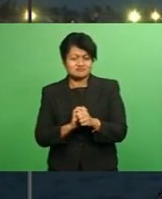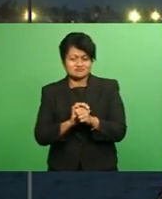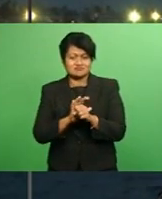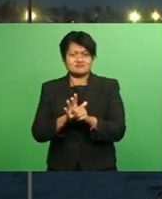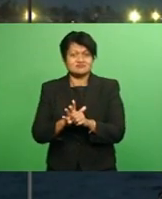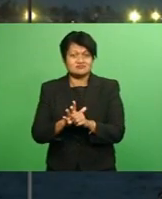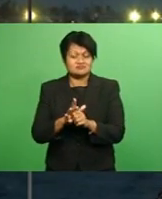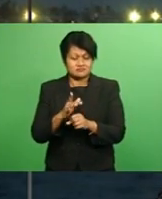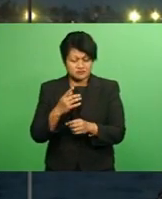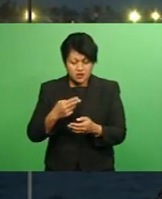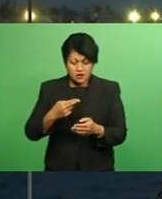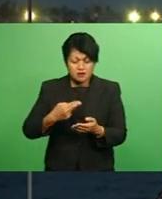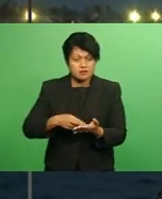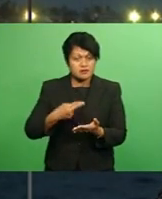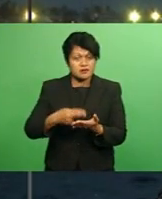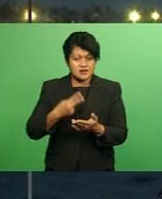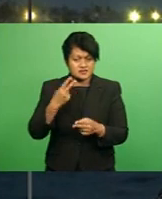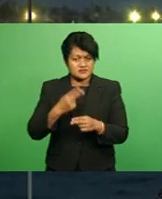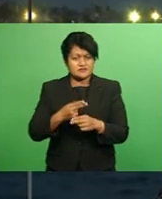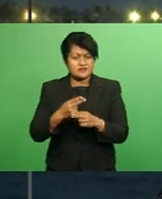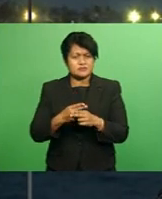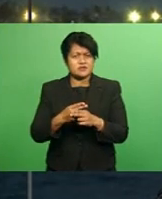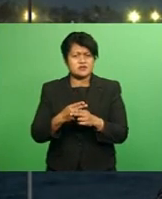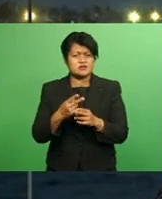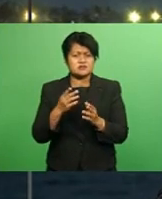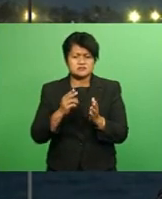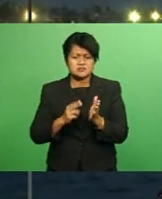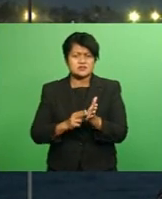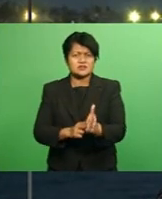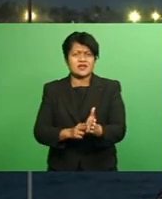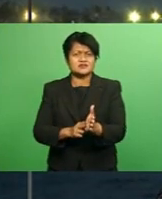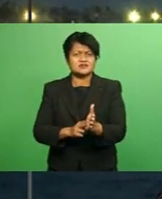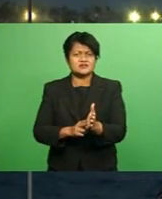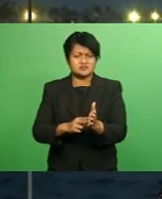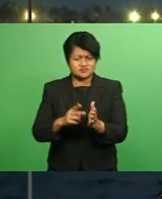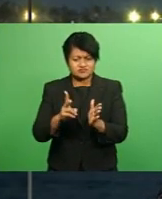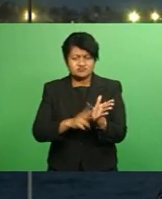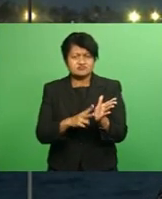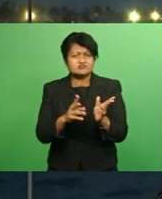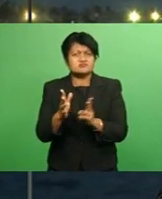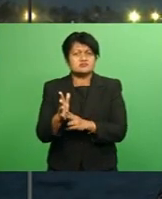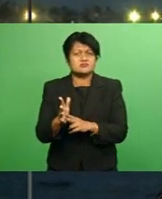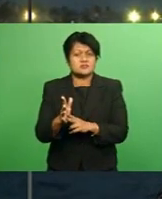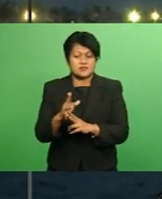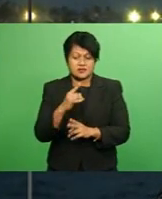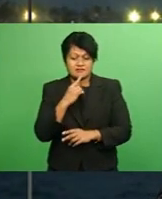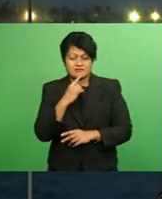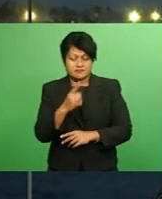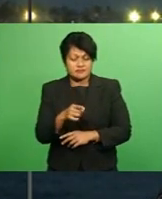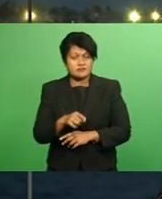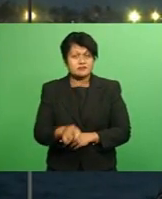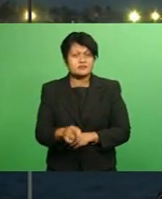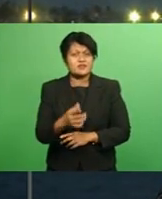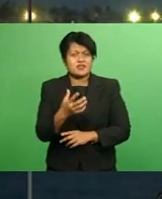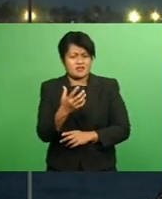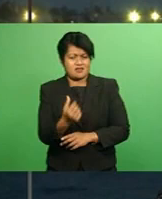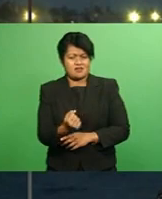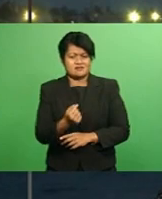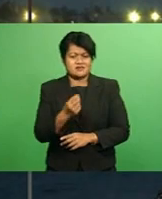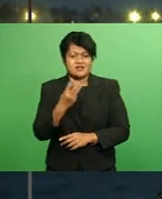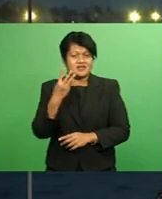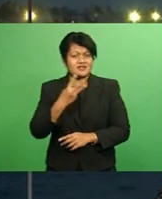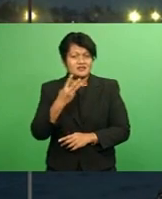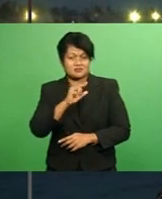communal rice farming scheme in Bavu village, Nandi, Bainimarama revealed that domestic crops supply a mere 13% of